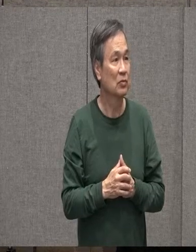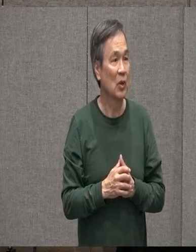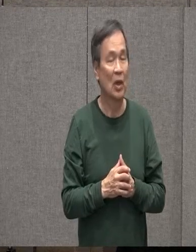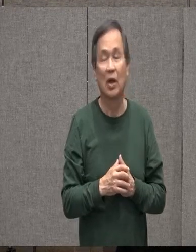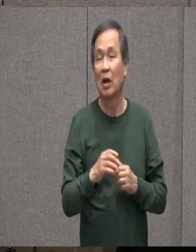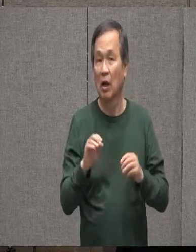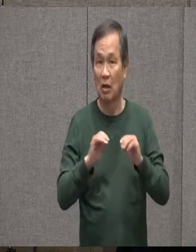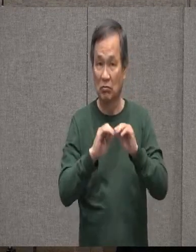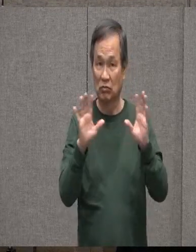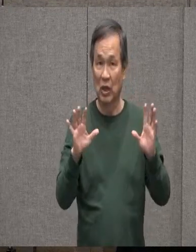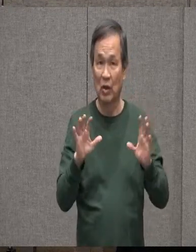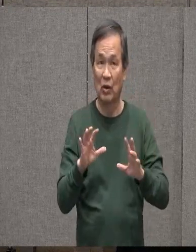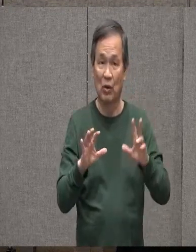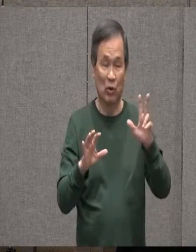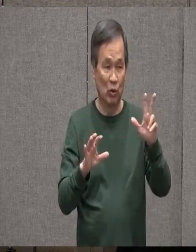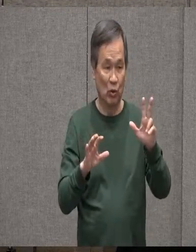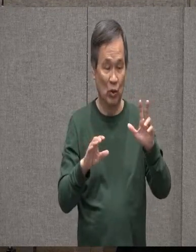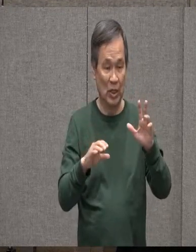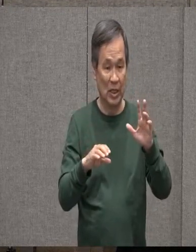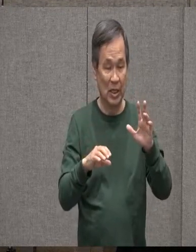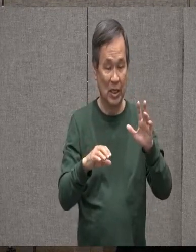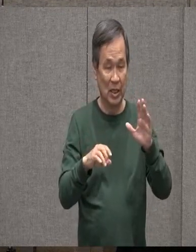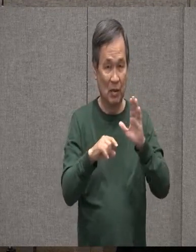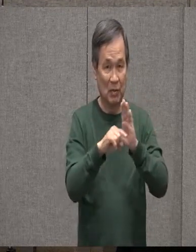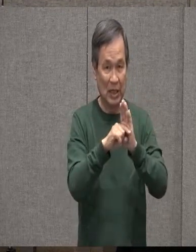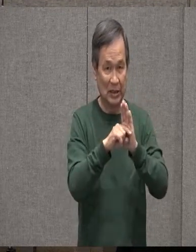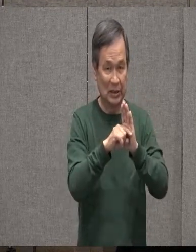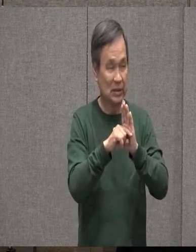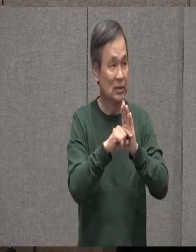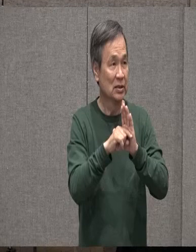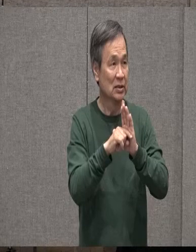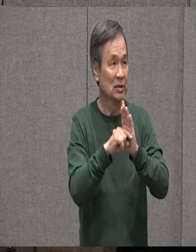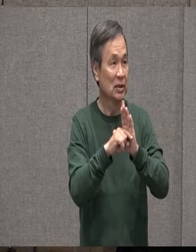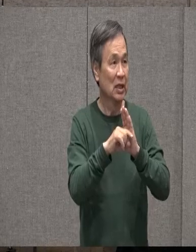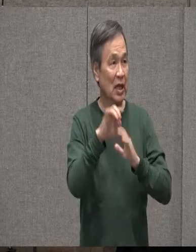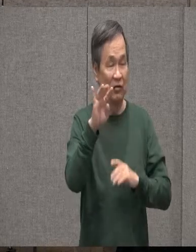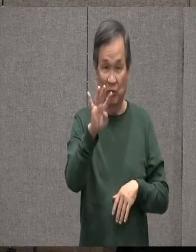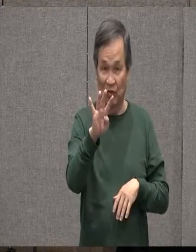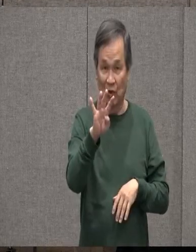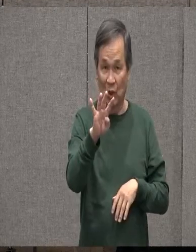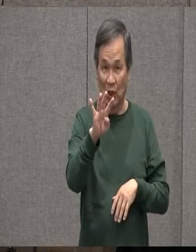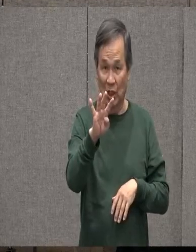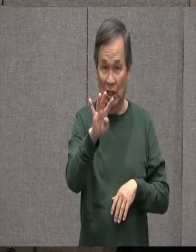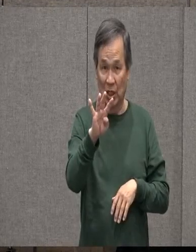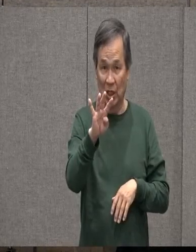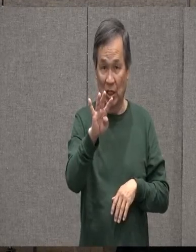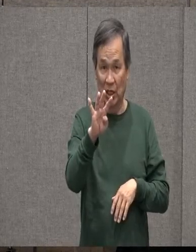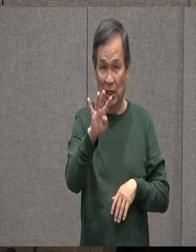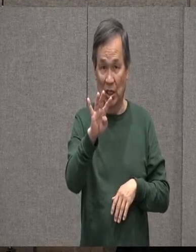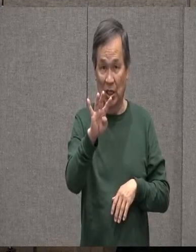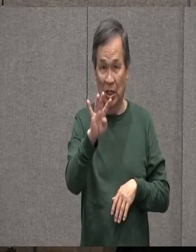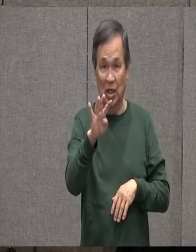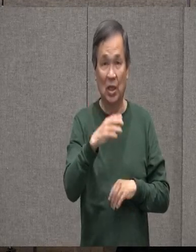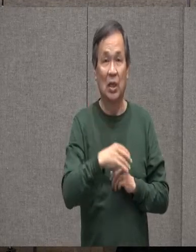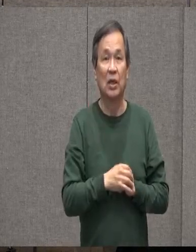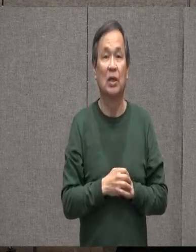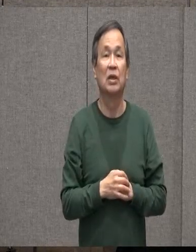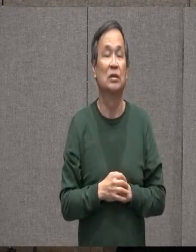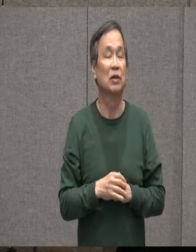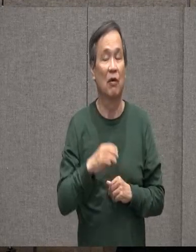haven't figured that out yet. I knew that 4 had to go there. So if I did the 2 with a minus sign, what would